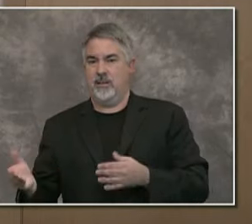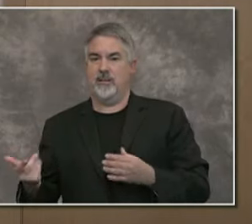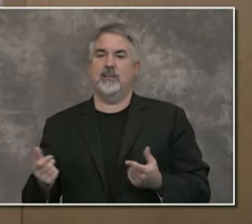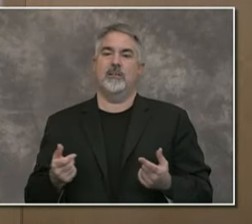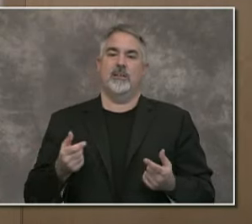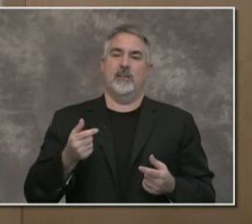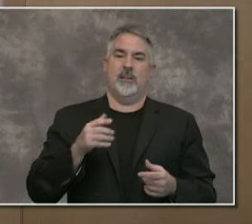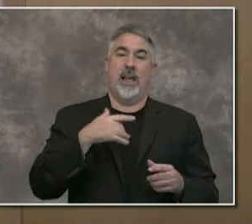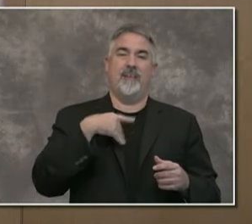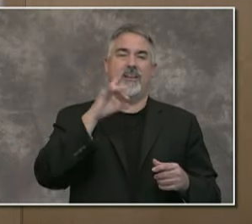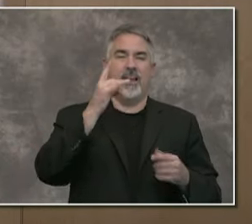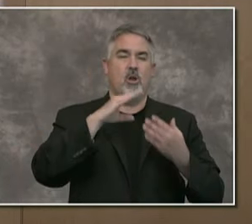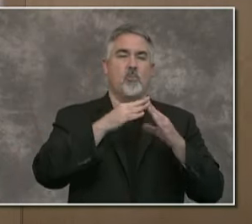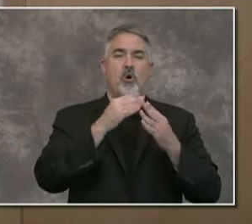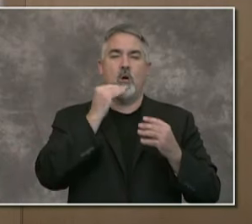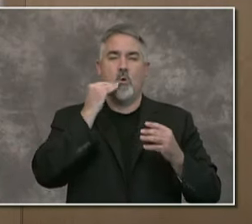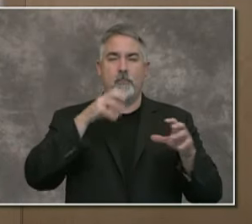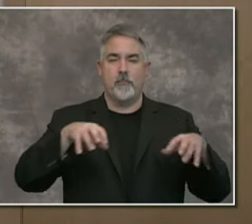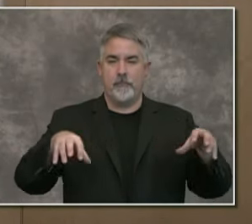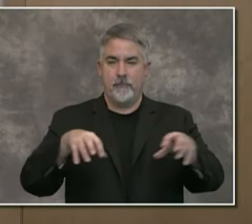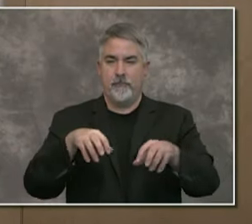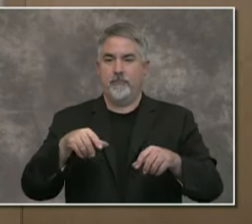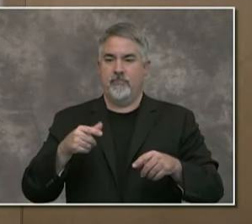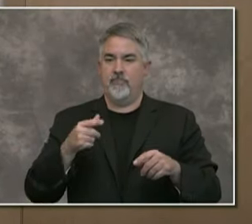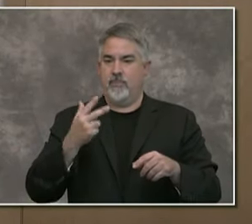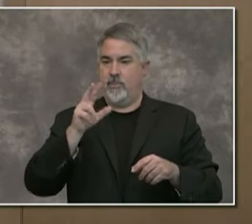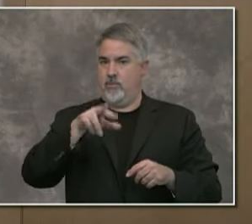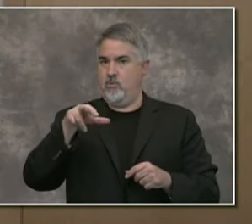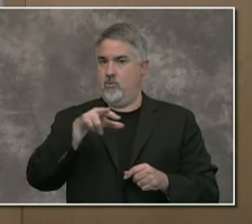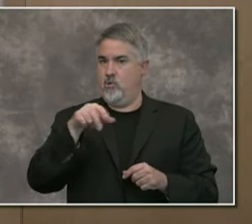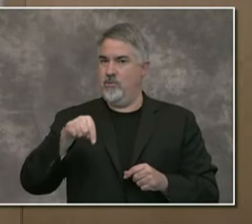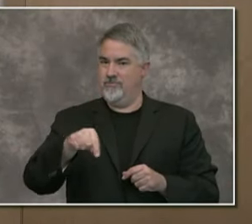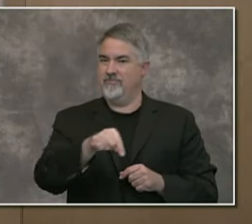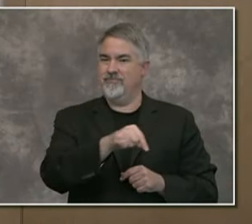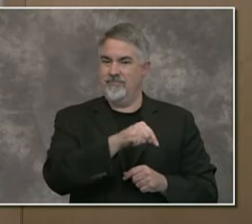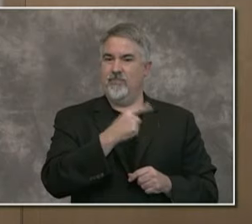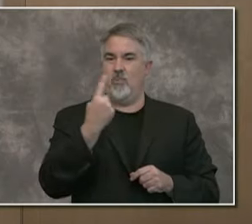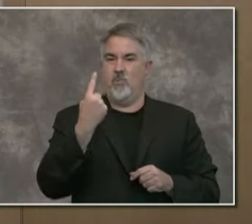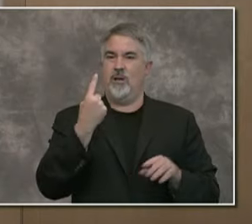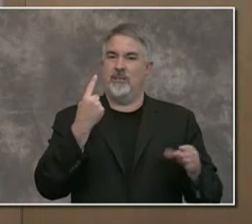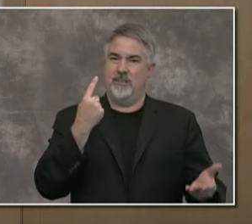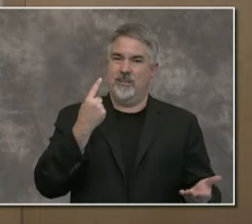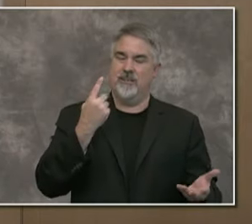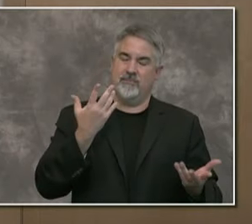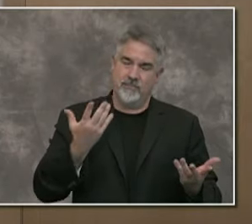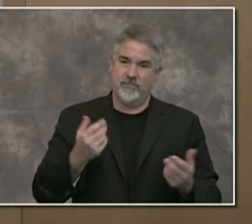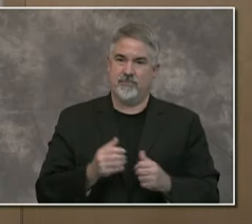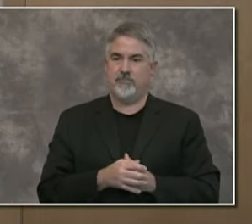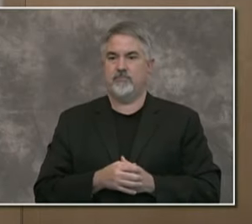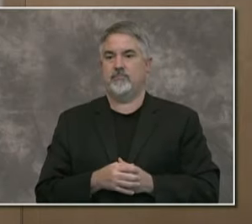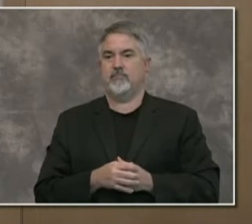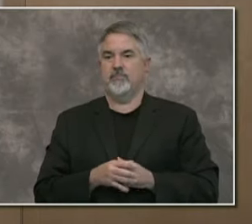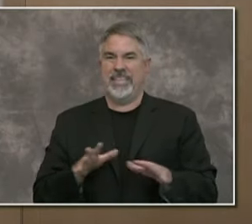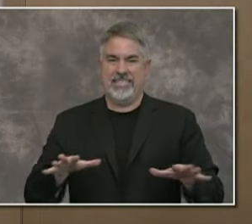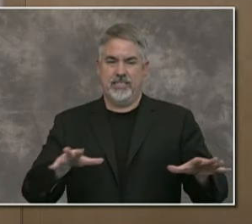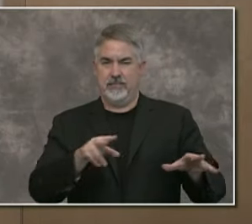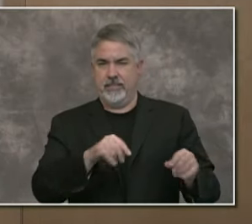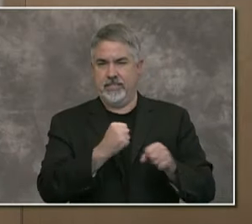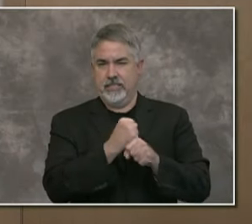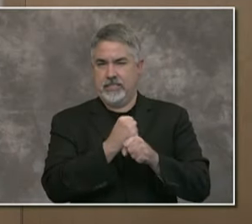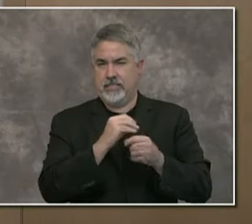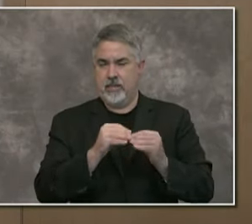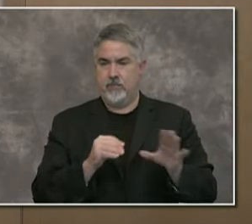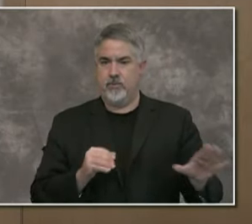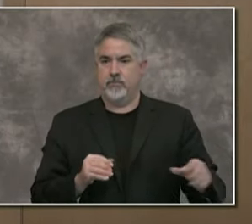setting locations representing 33 cases and 1 death. In follow-up to a question from